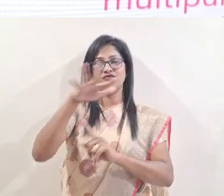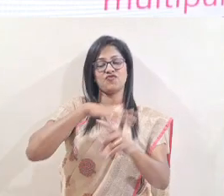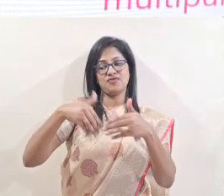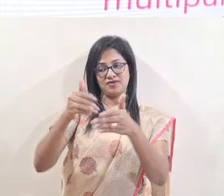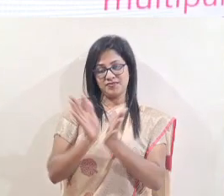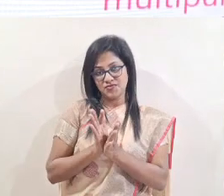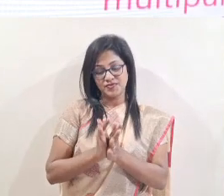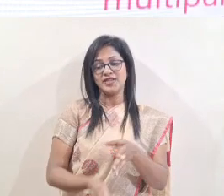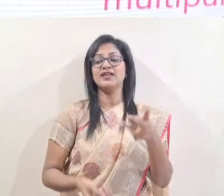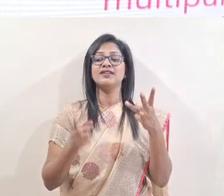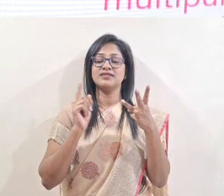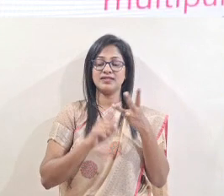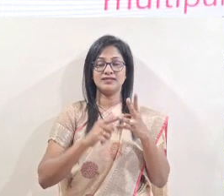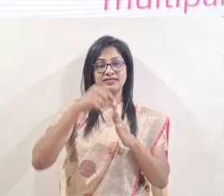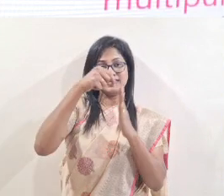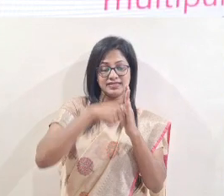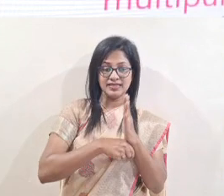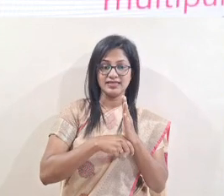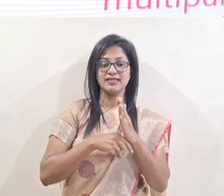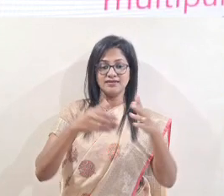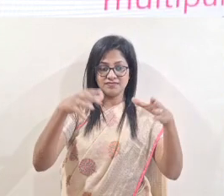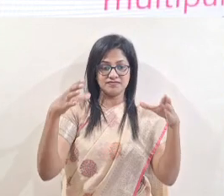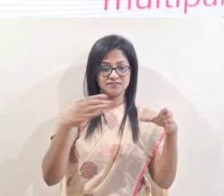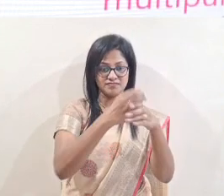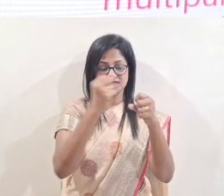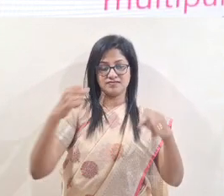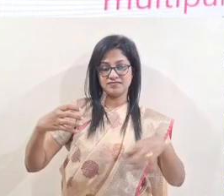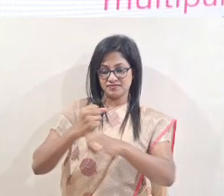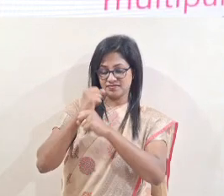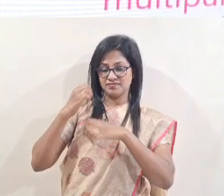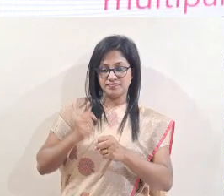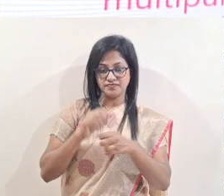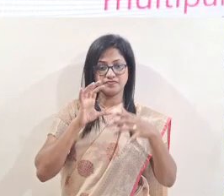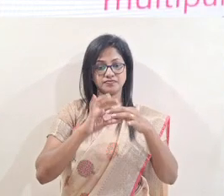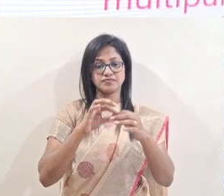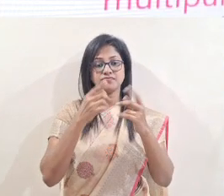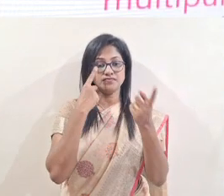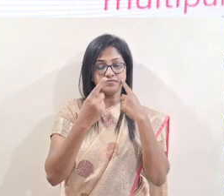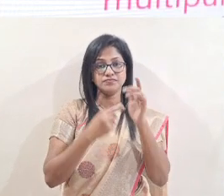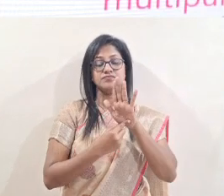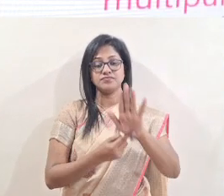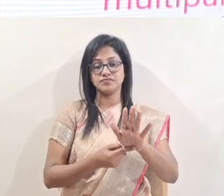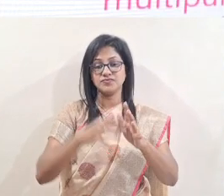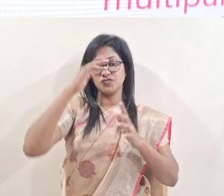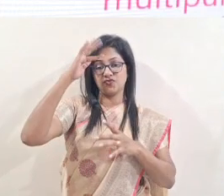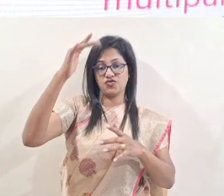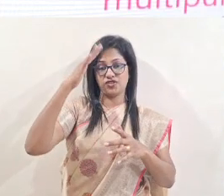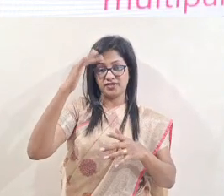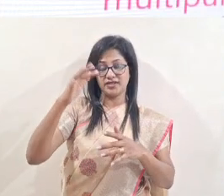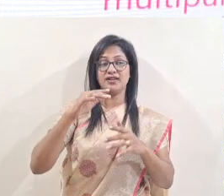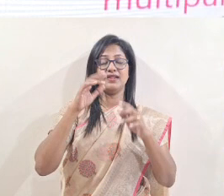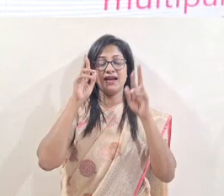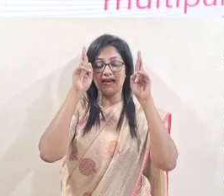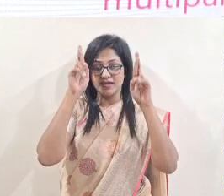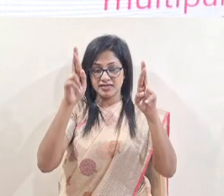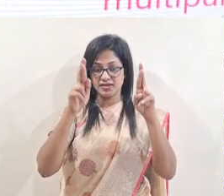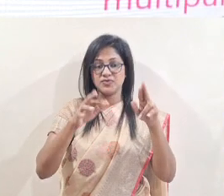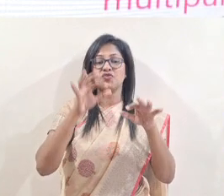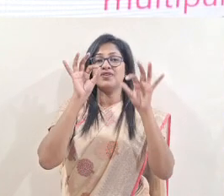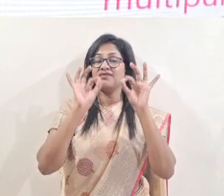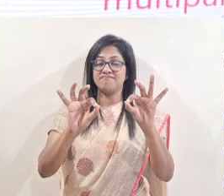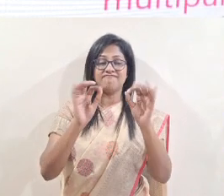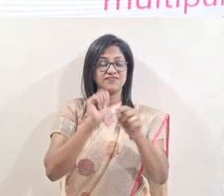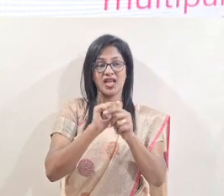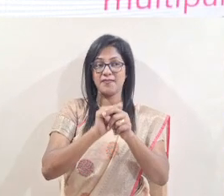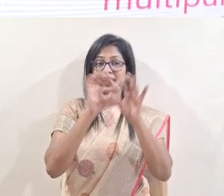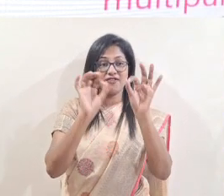retail clustering based indicators have also confirmed the theoretical assumptions for us, and also the informal activities have been